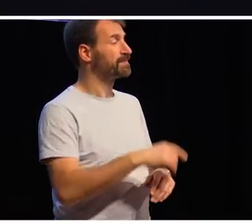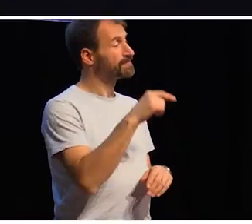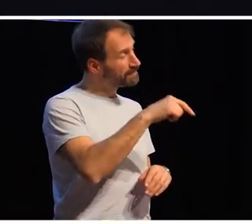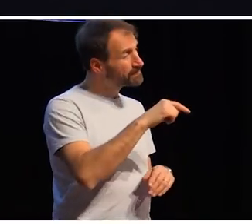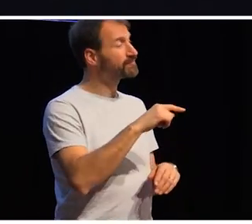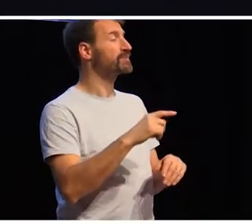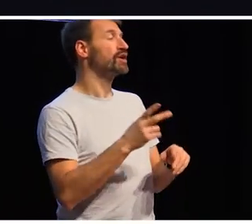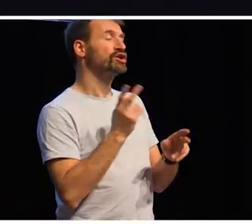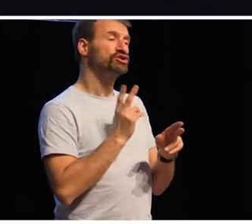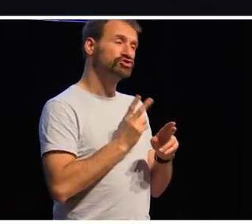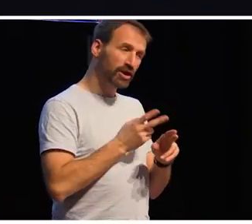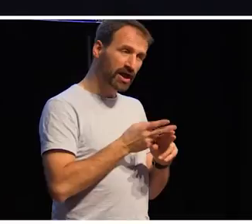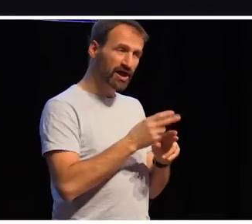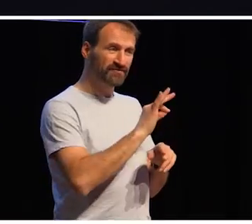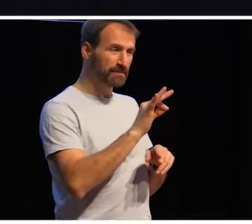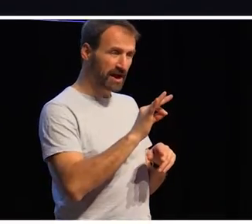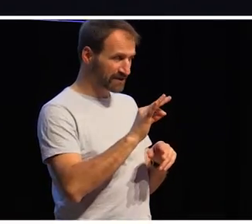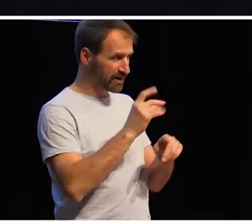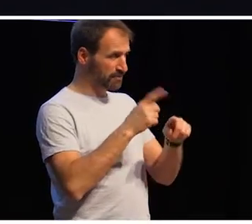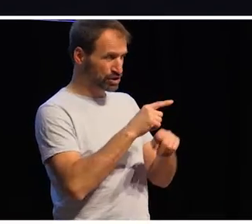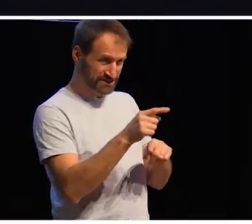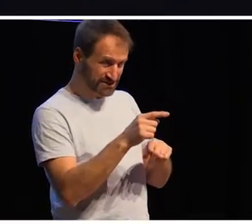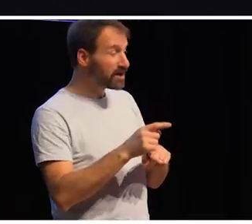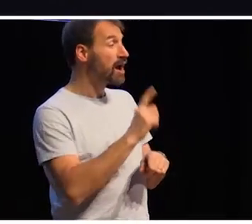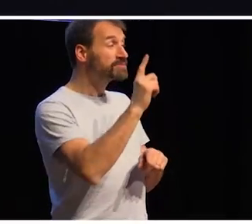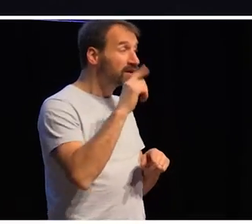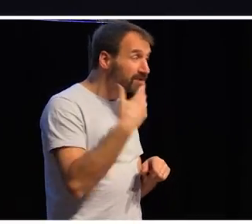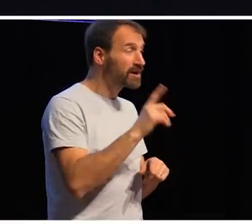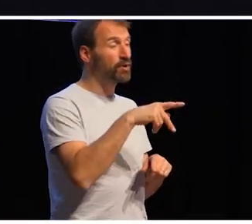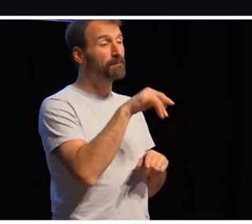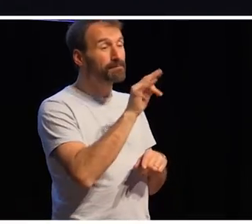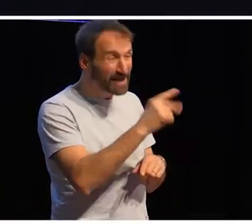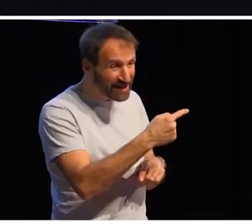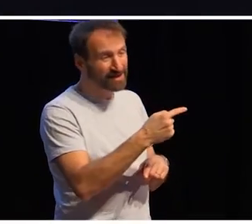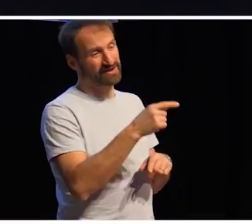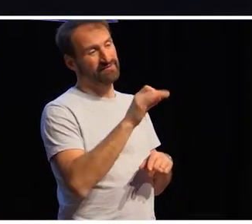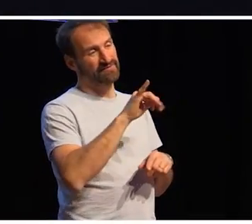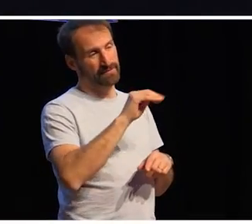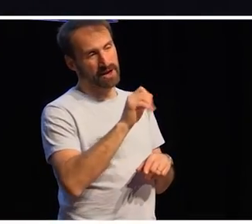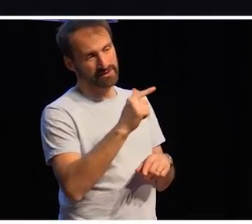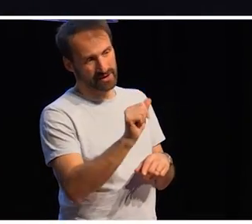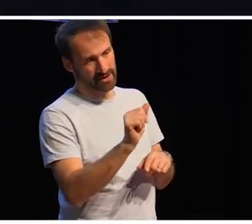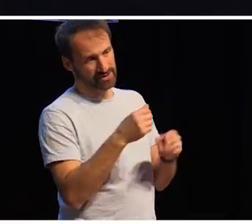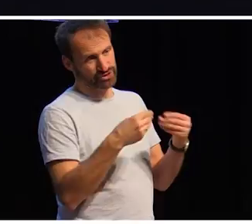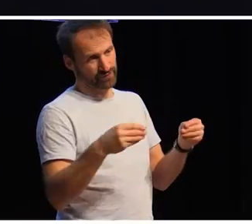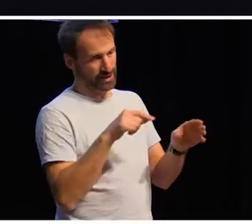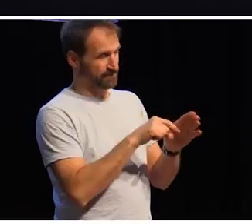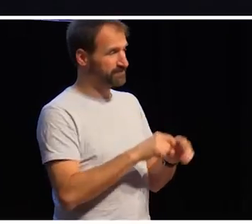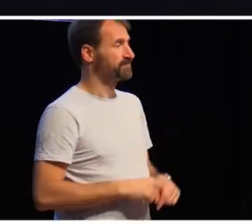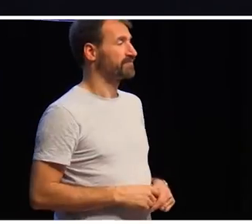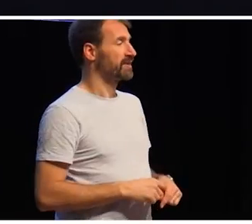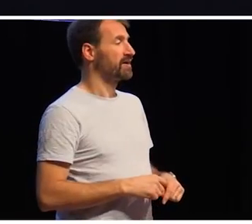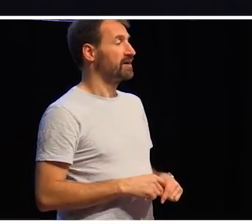itself. And you can use pink Fermata as well. The next example is Particle IO, which is a hardware with